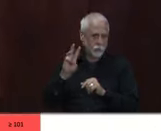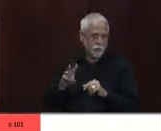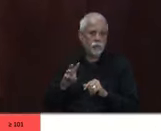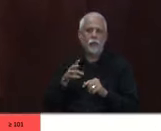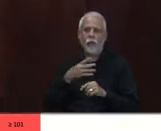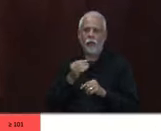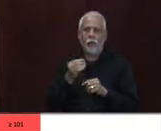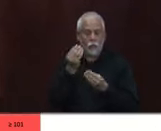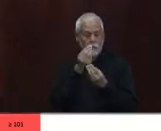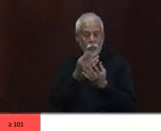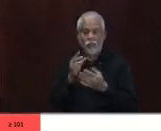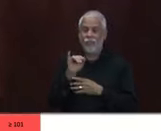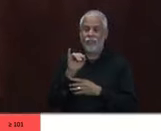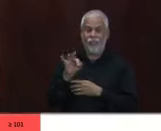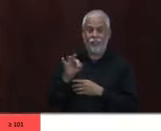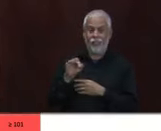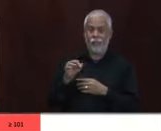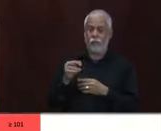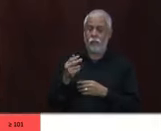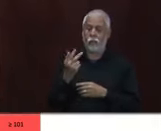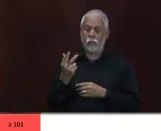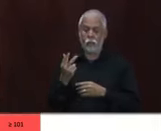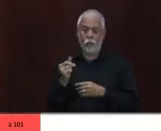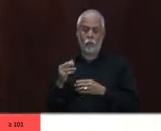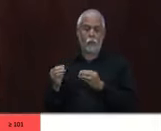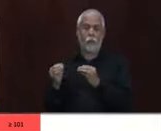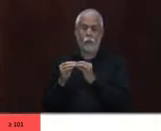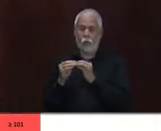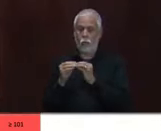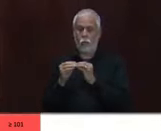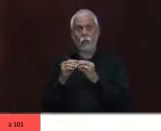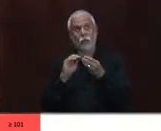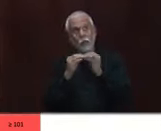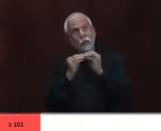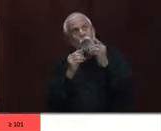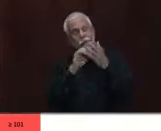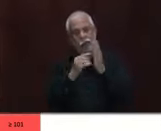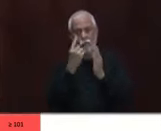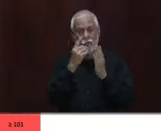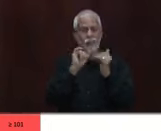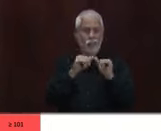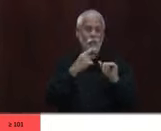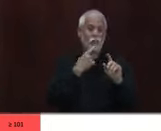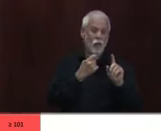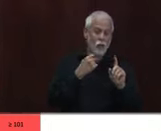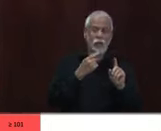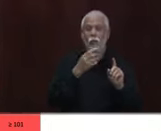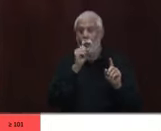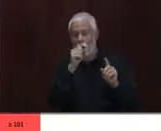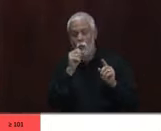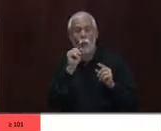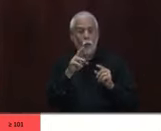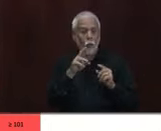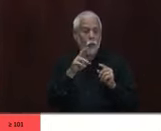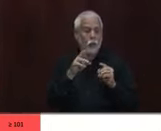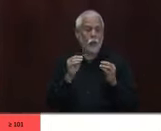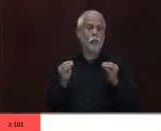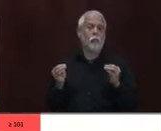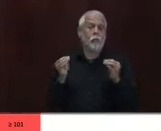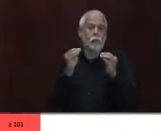wanted to inform you that if 3 or more of our metrics in section 1 remain red or orange, or if we have